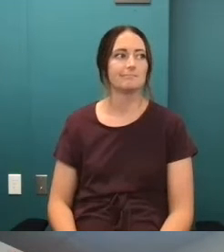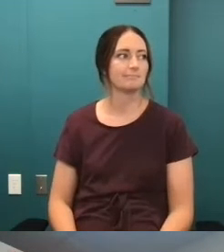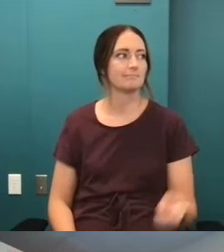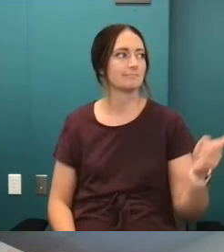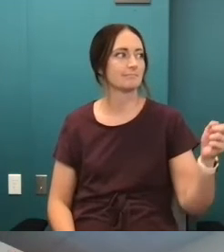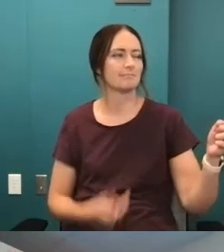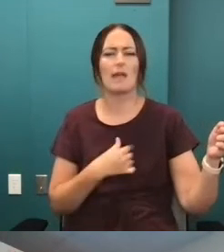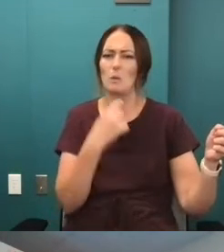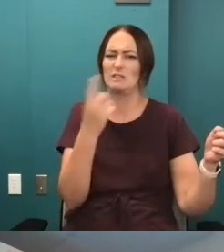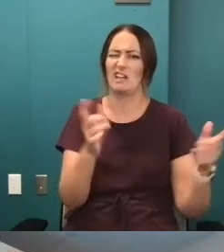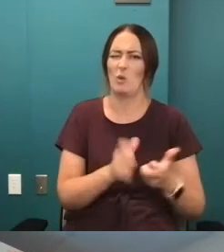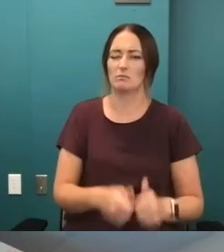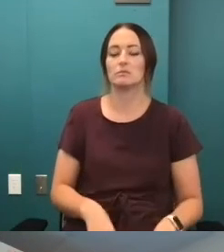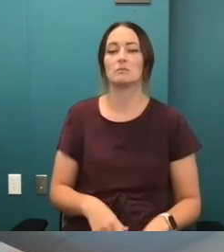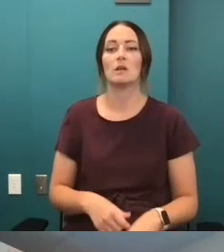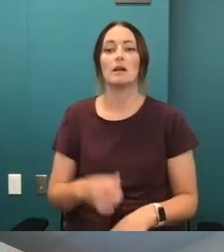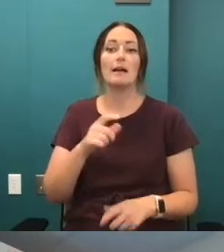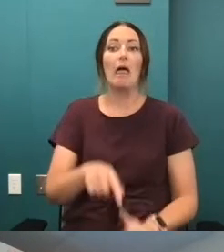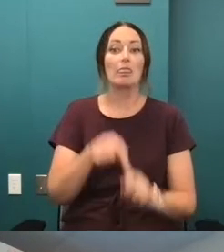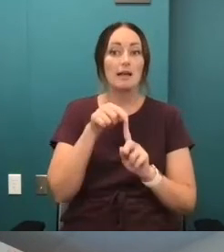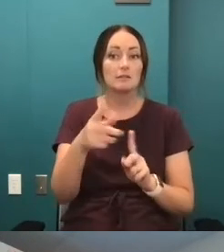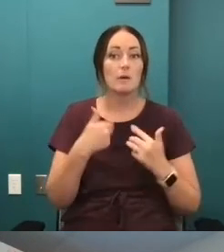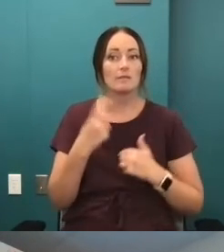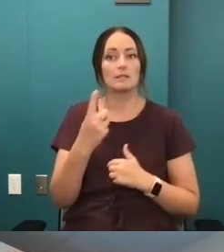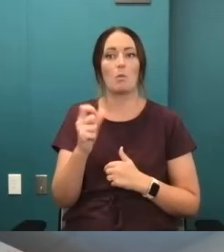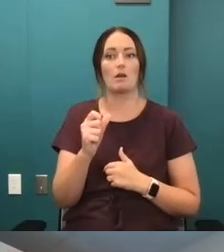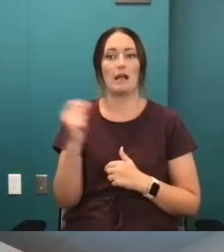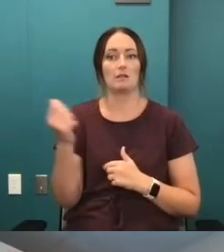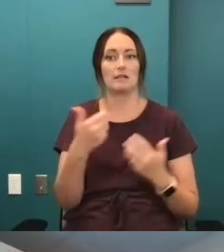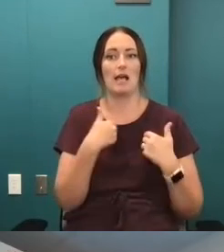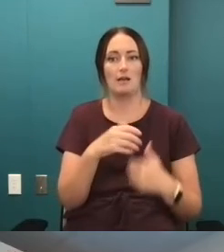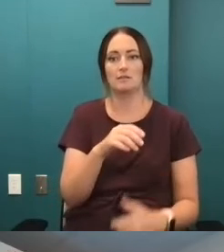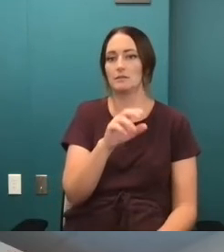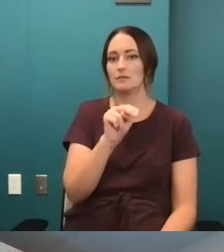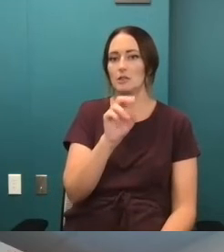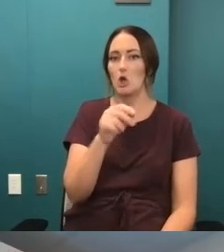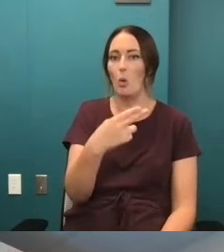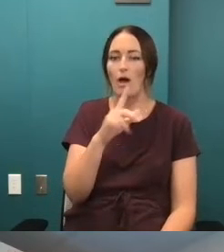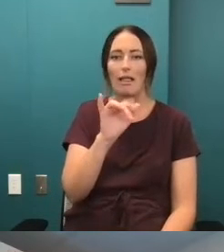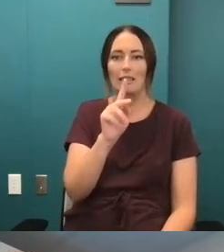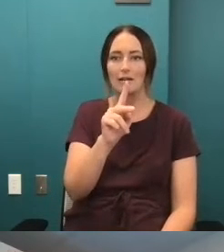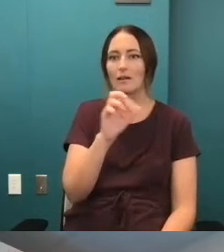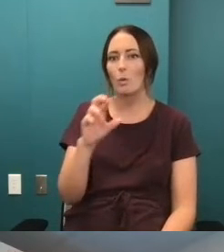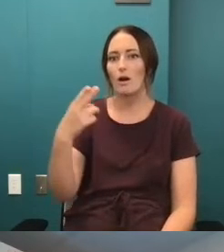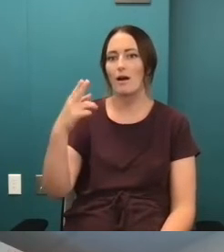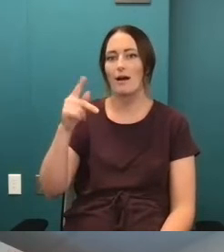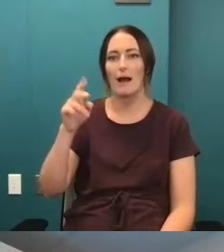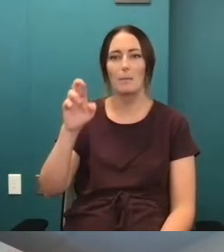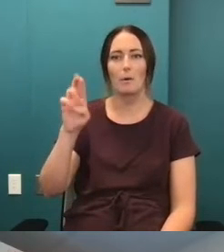Unless you have somebody else there that has Hypro box or a NOAA link, something that can directly connect to the hearing